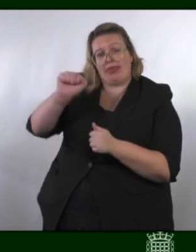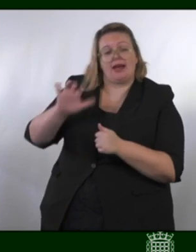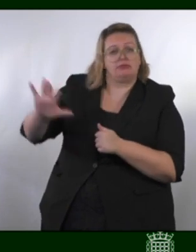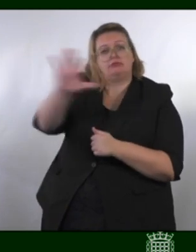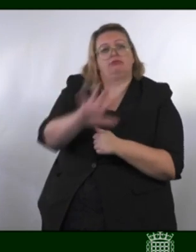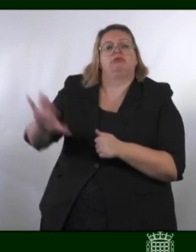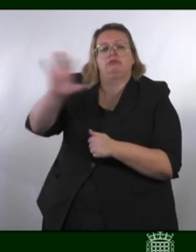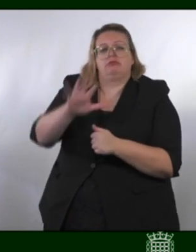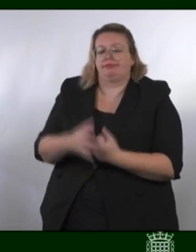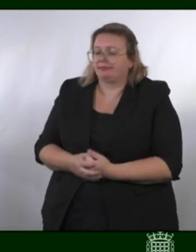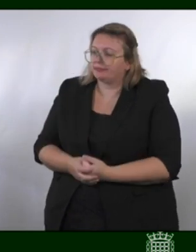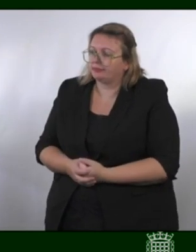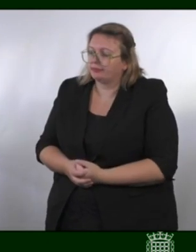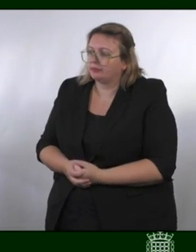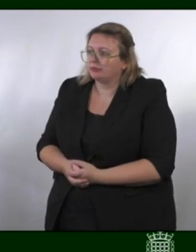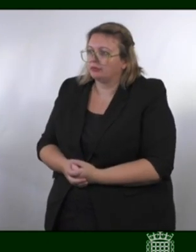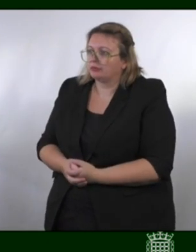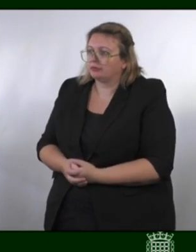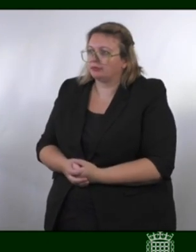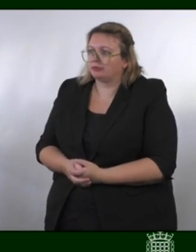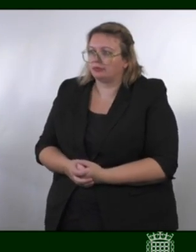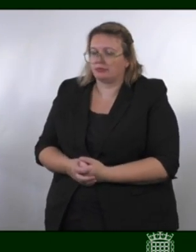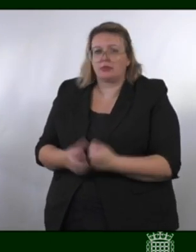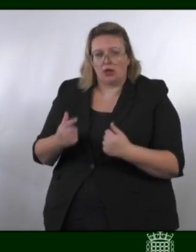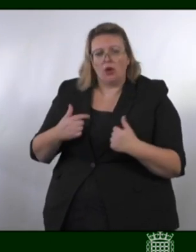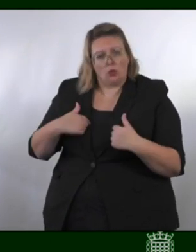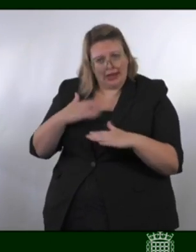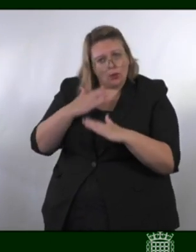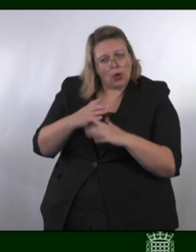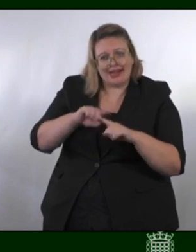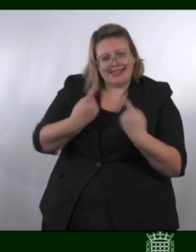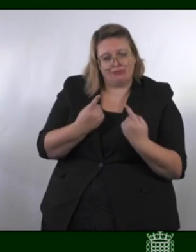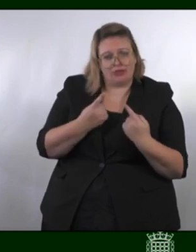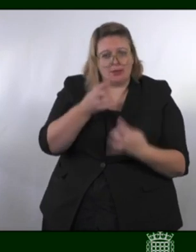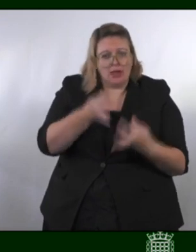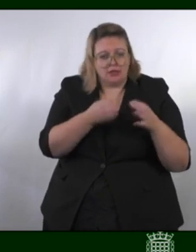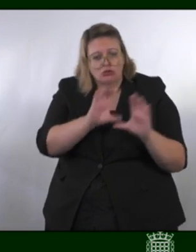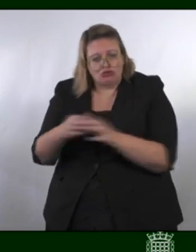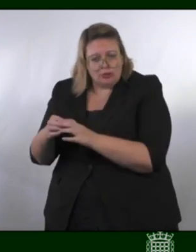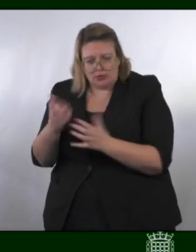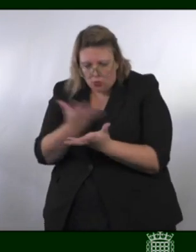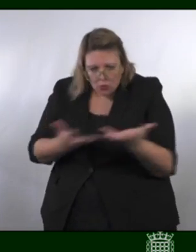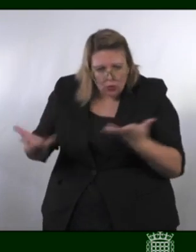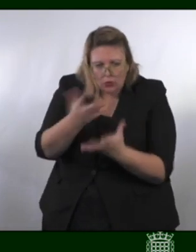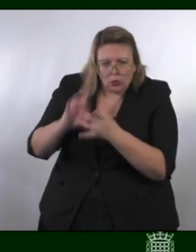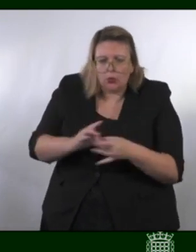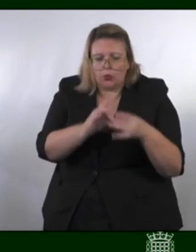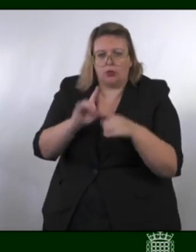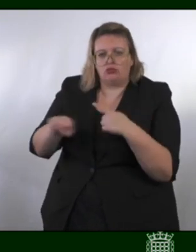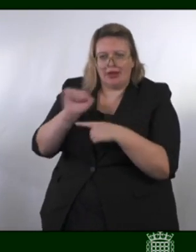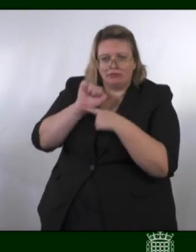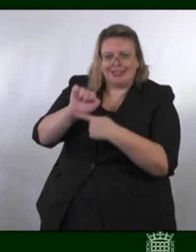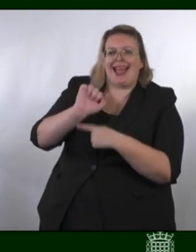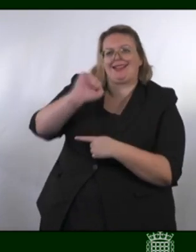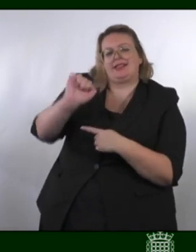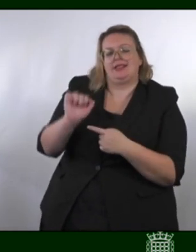well. We have worked across party lines to reach an agreement that will protect public health and the NHS in South Yorkshire, while